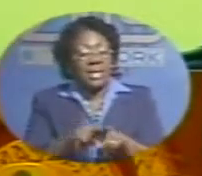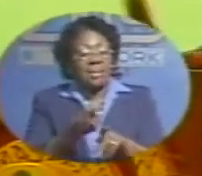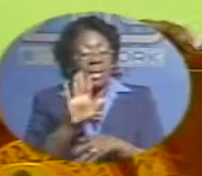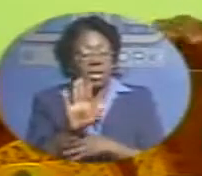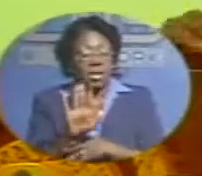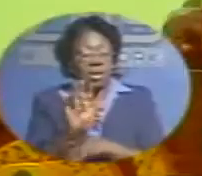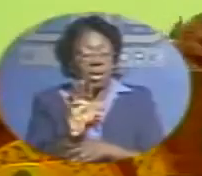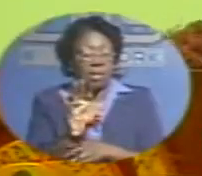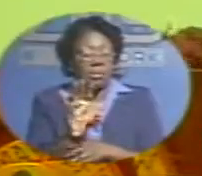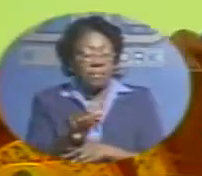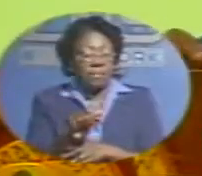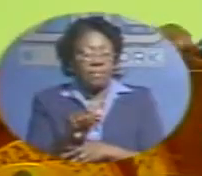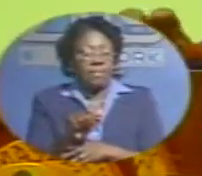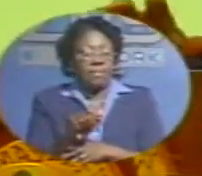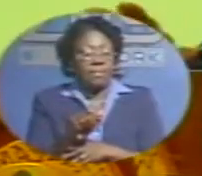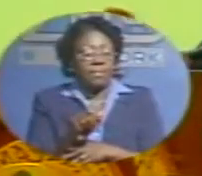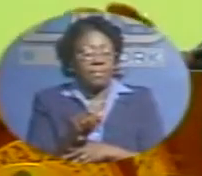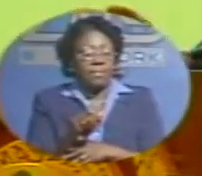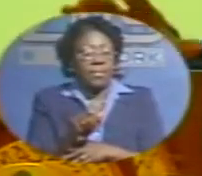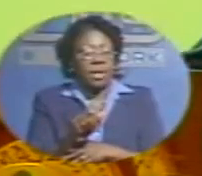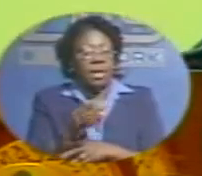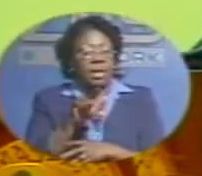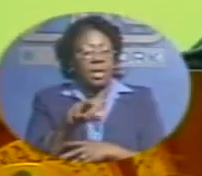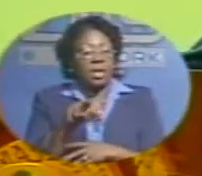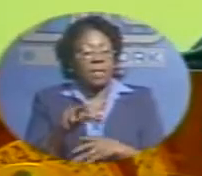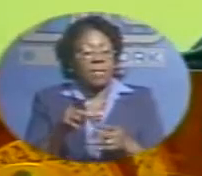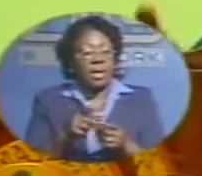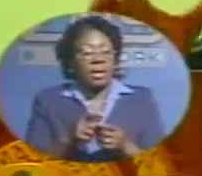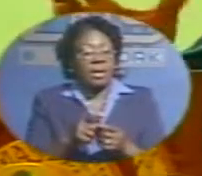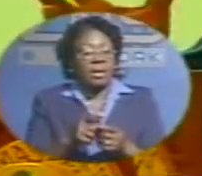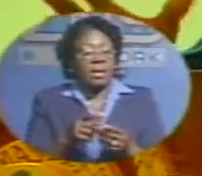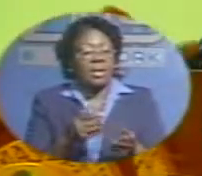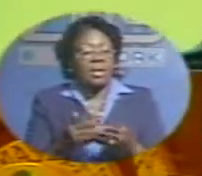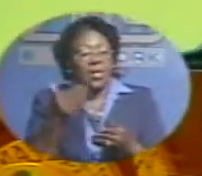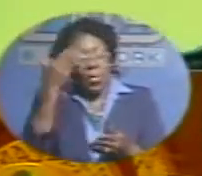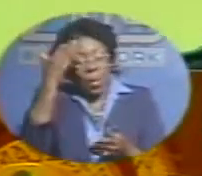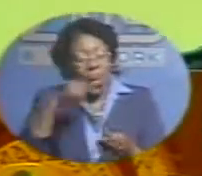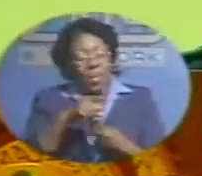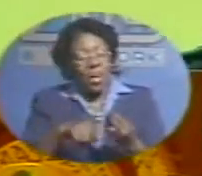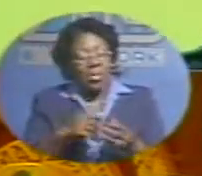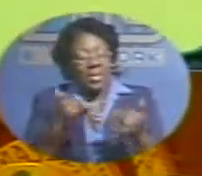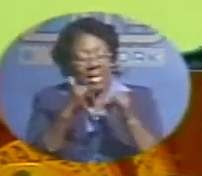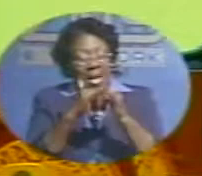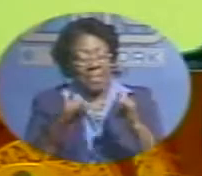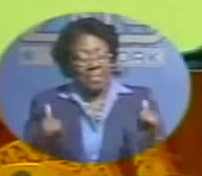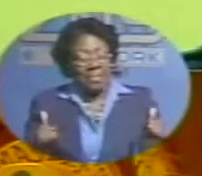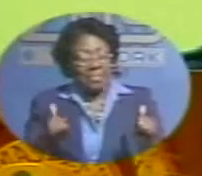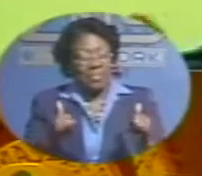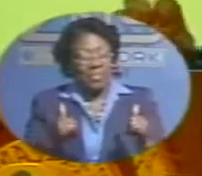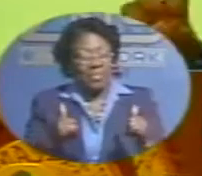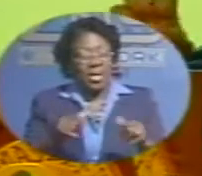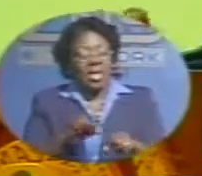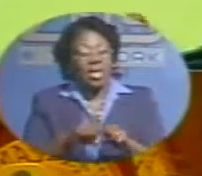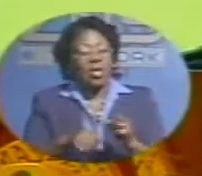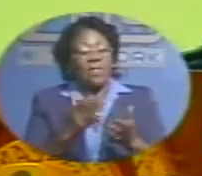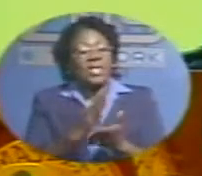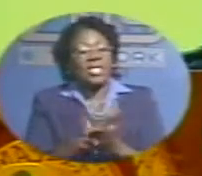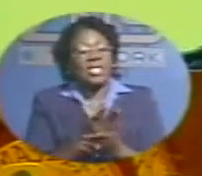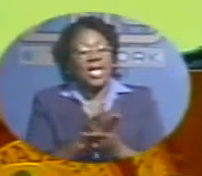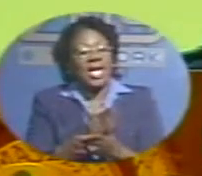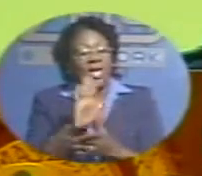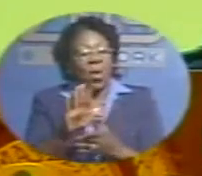who would like to have that experience that you've had, but they probably don't even know about it. So you have to share